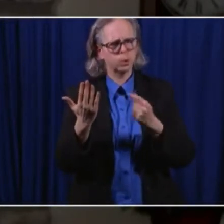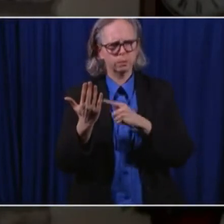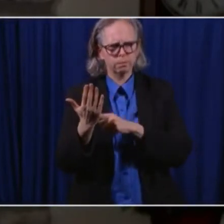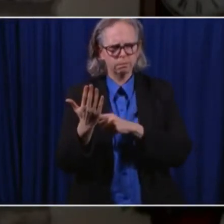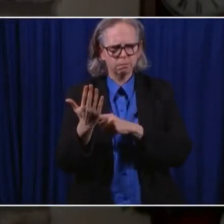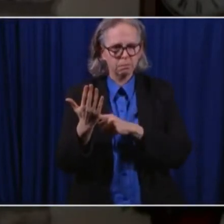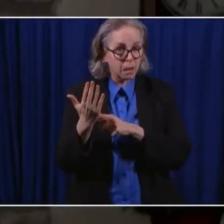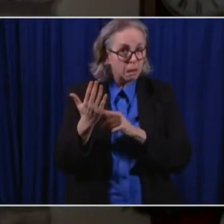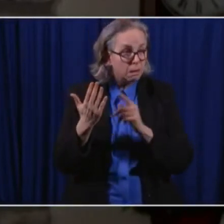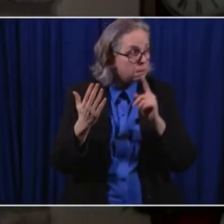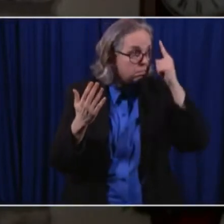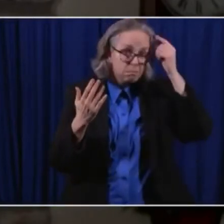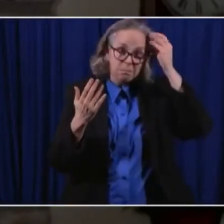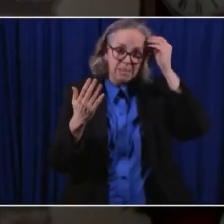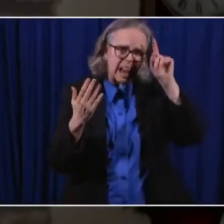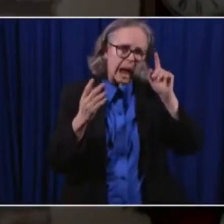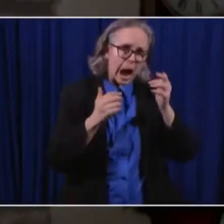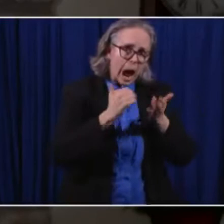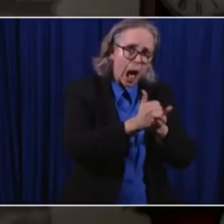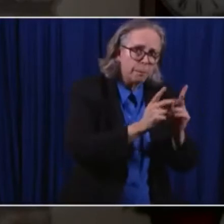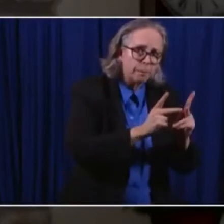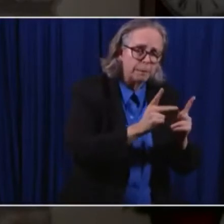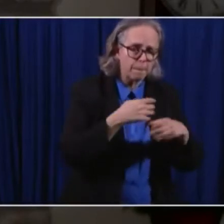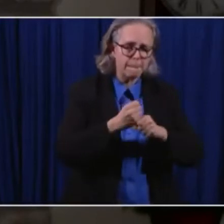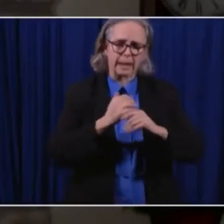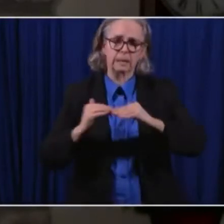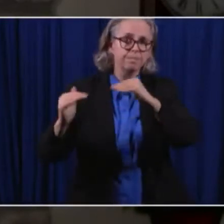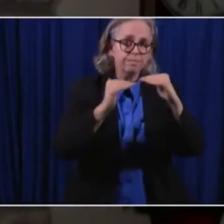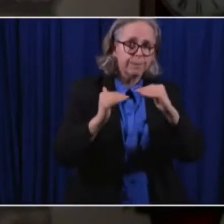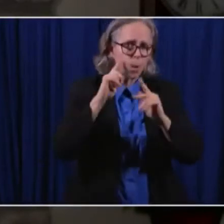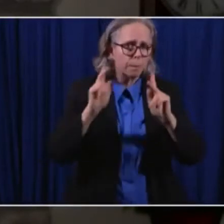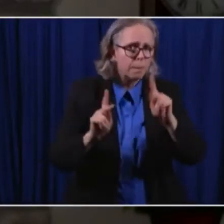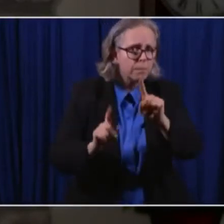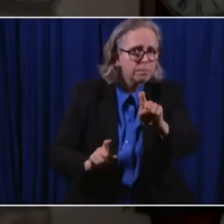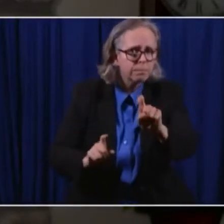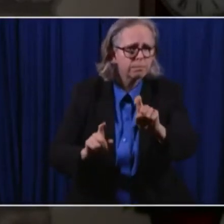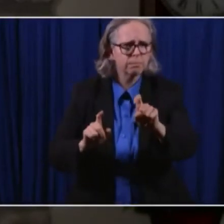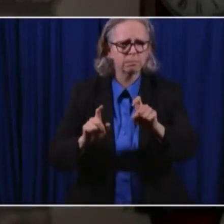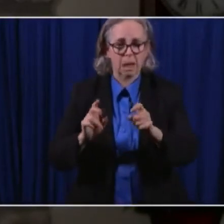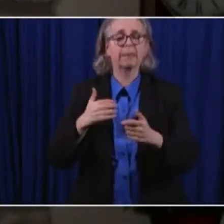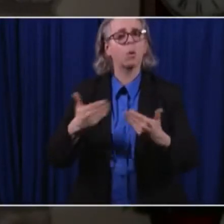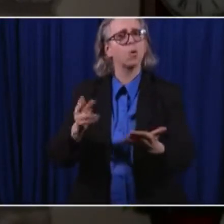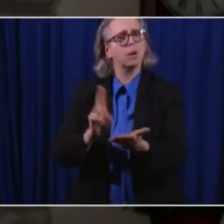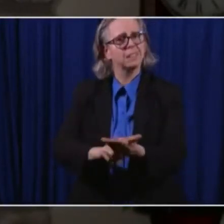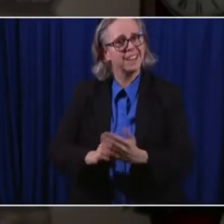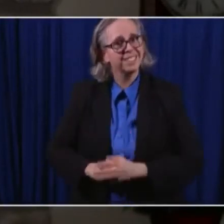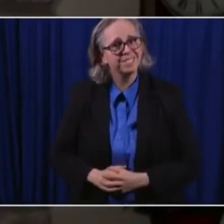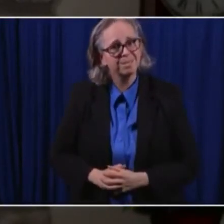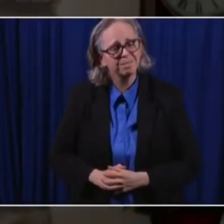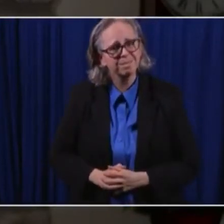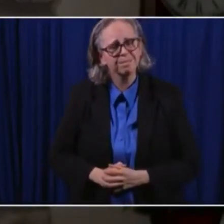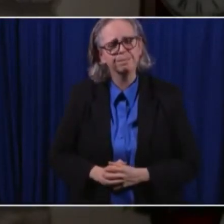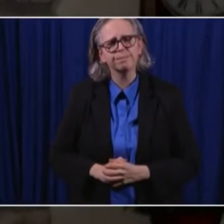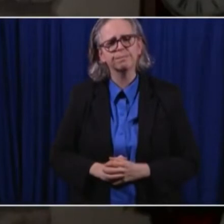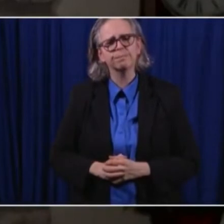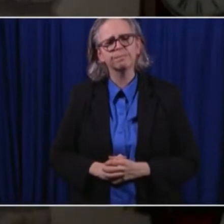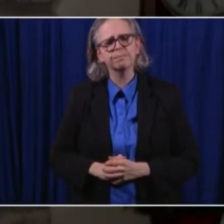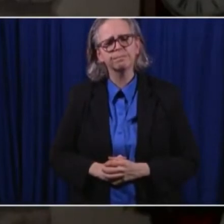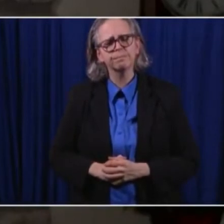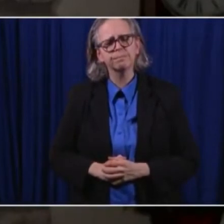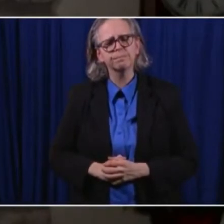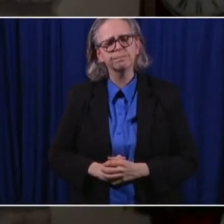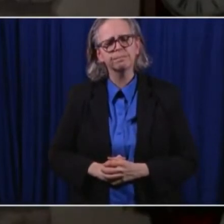I'm going to sign it. And so, even though I might not get everything that I